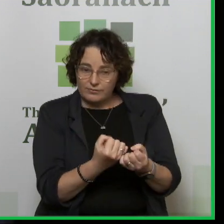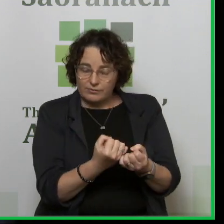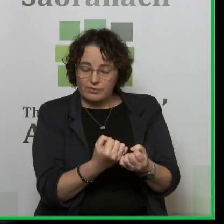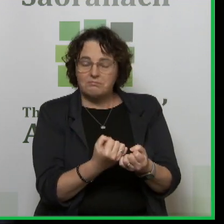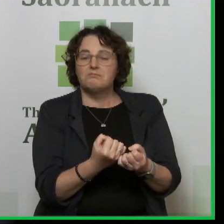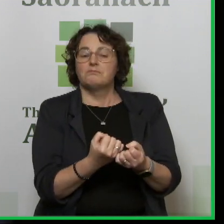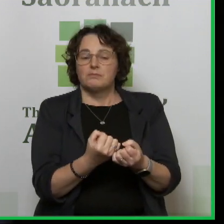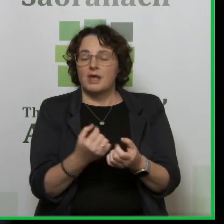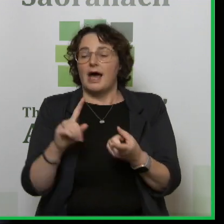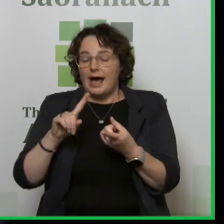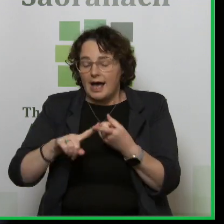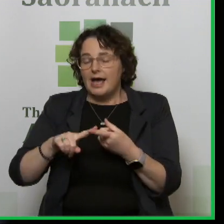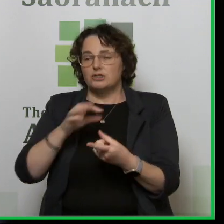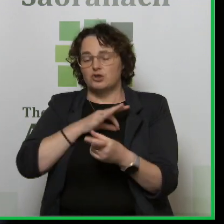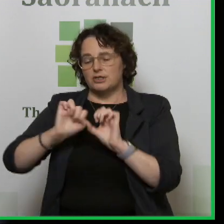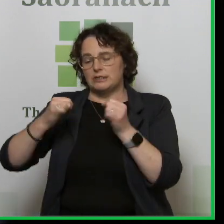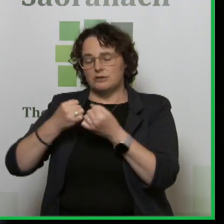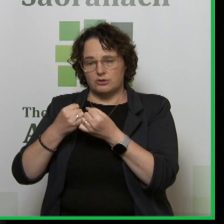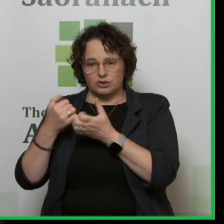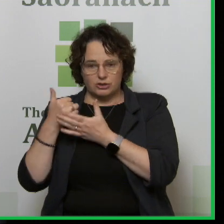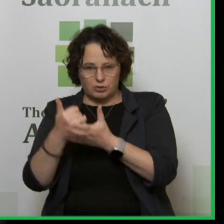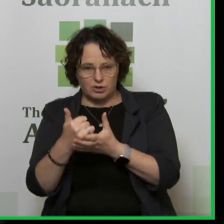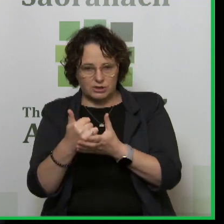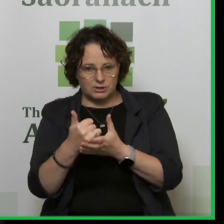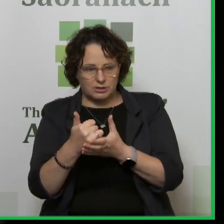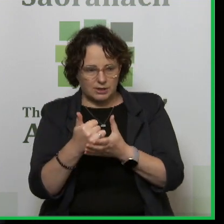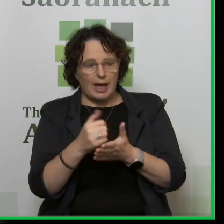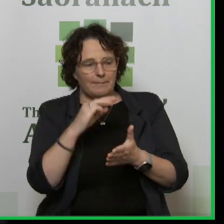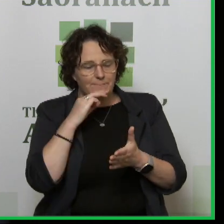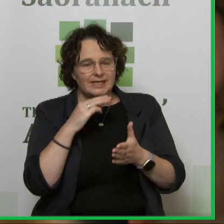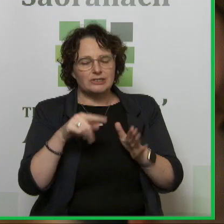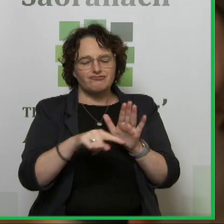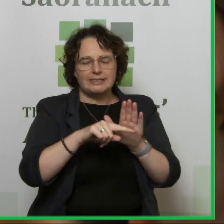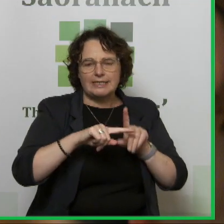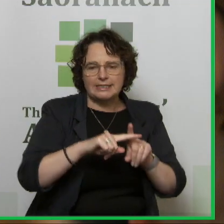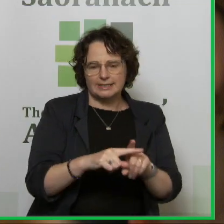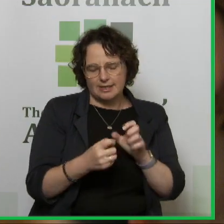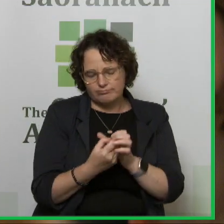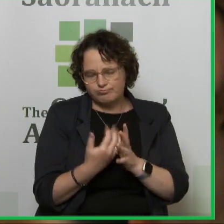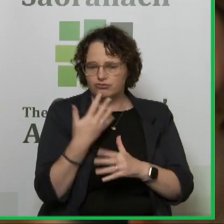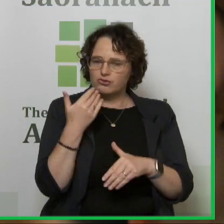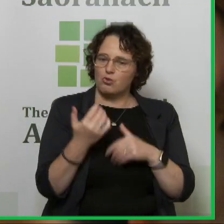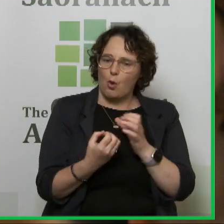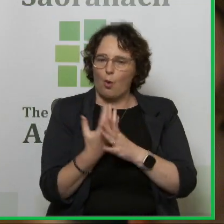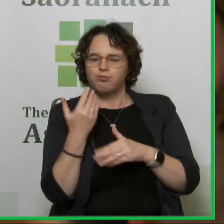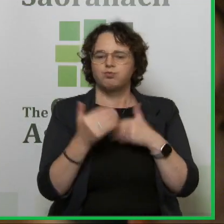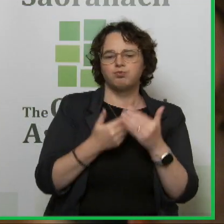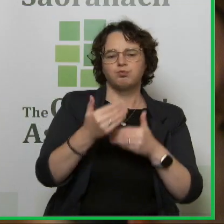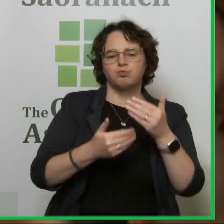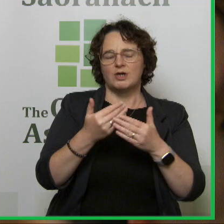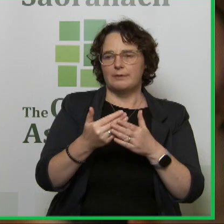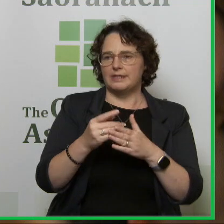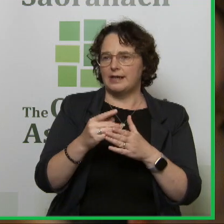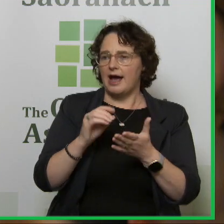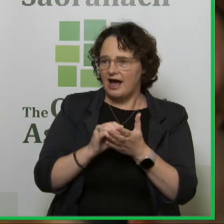have good social support, you get the capacity for resilience to thrive. And resilience is all about thriving in the face of